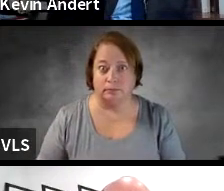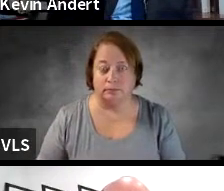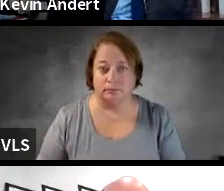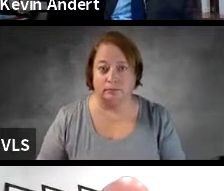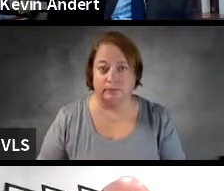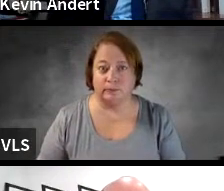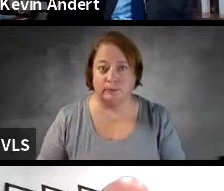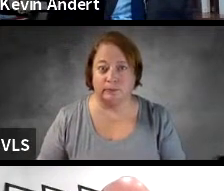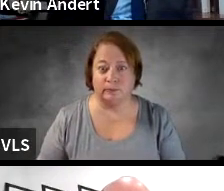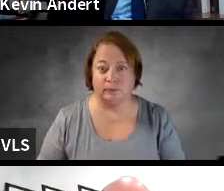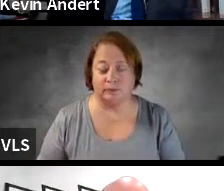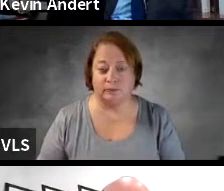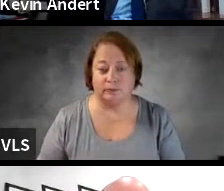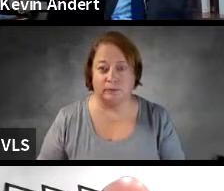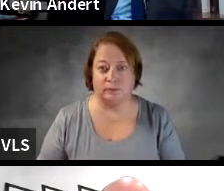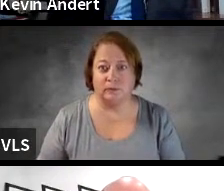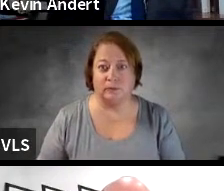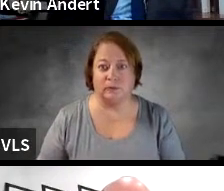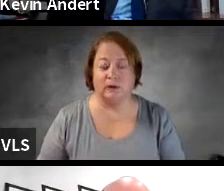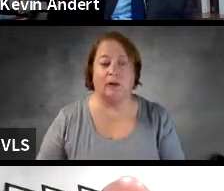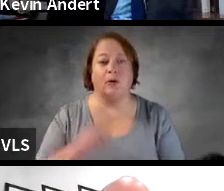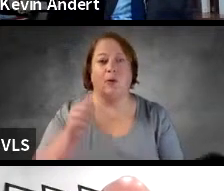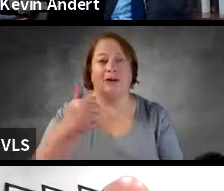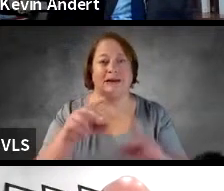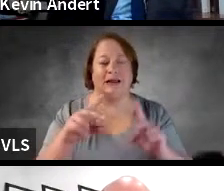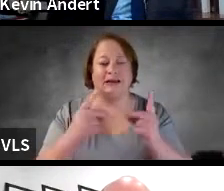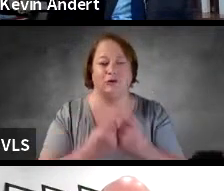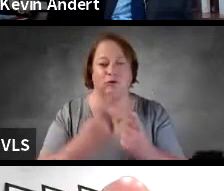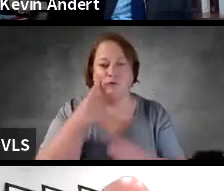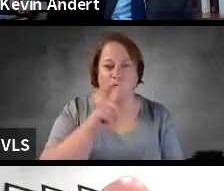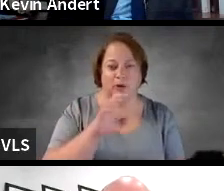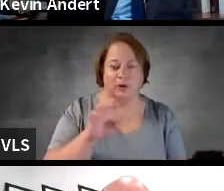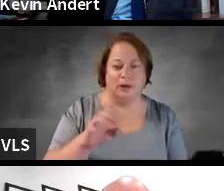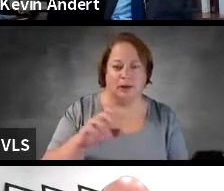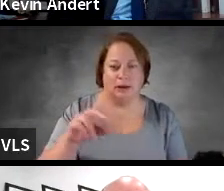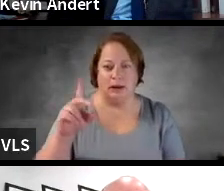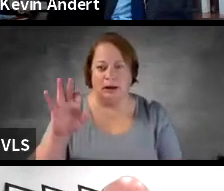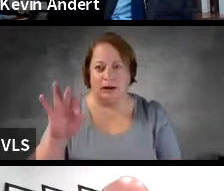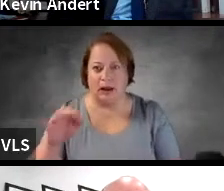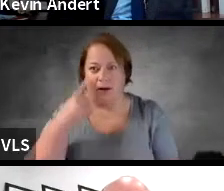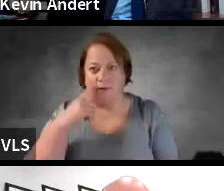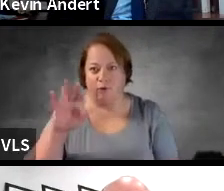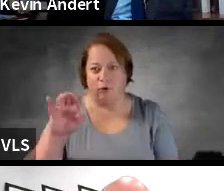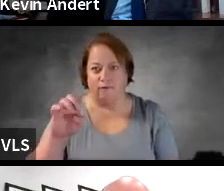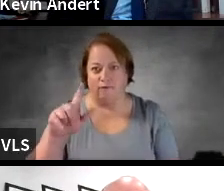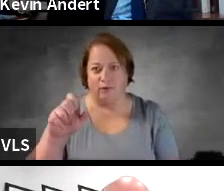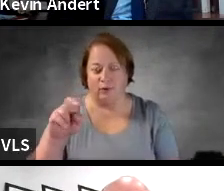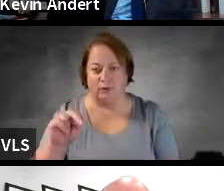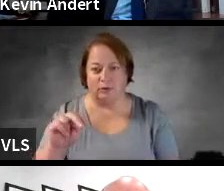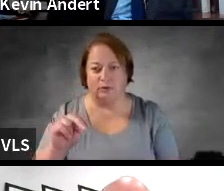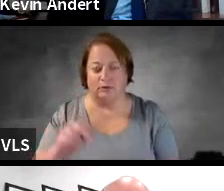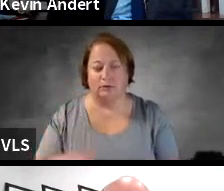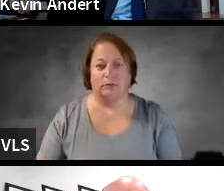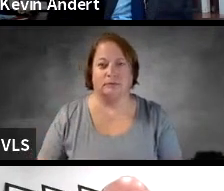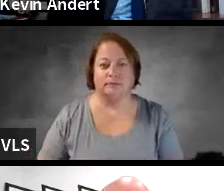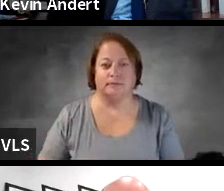We have there were 10 districts vote for Ms. Lee and 9 districts vote for Mr. Felton.